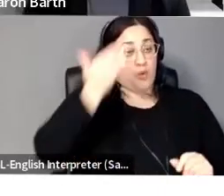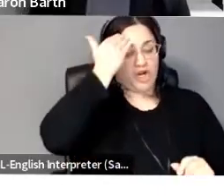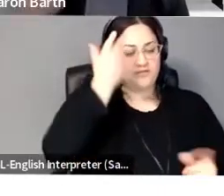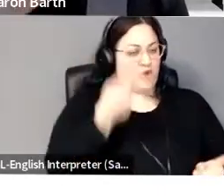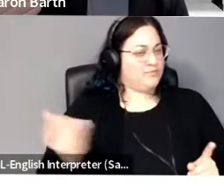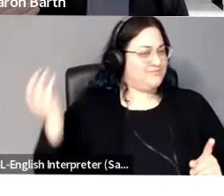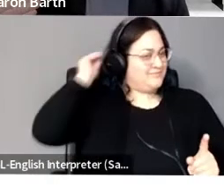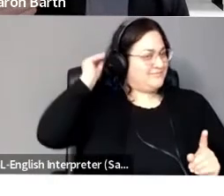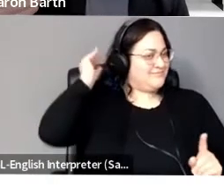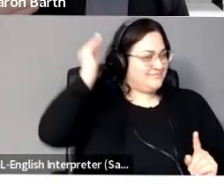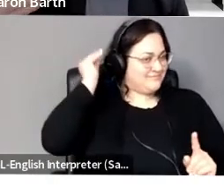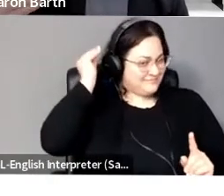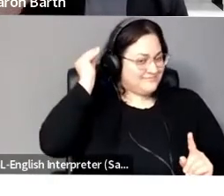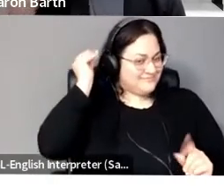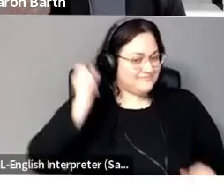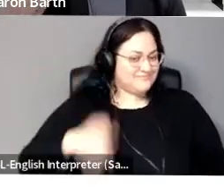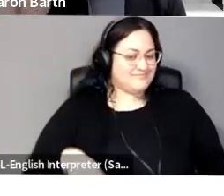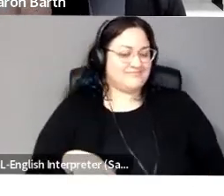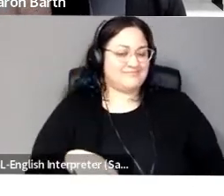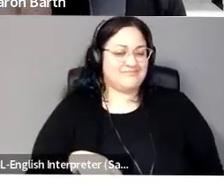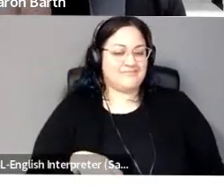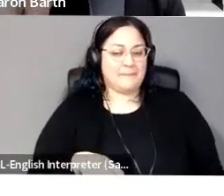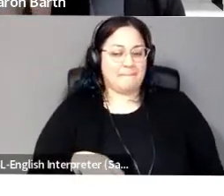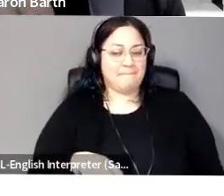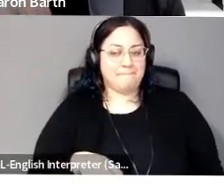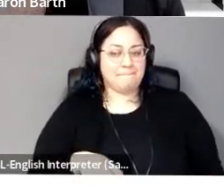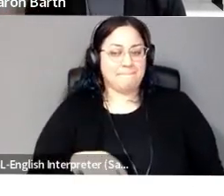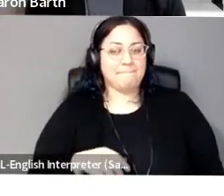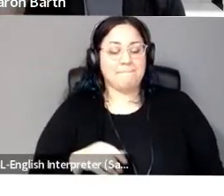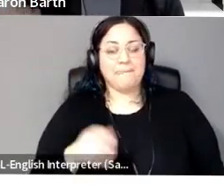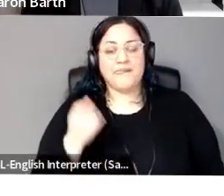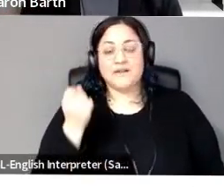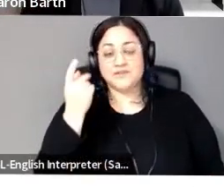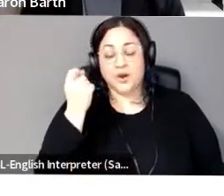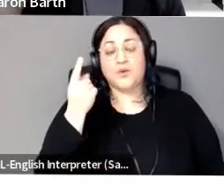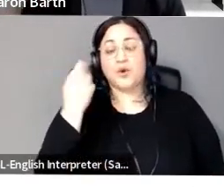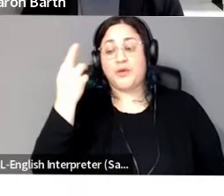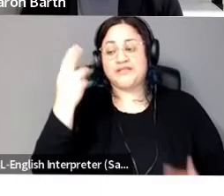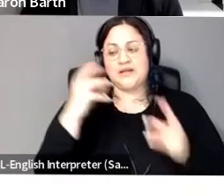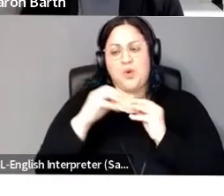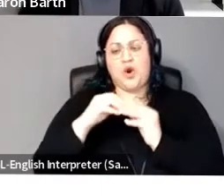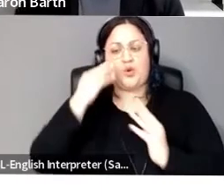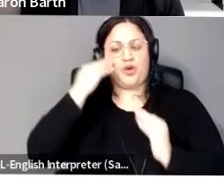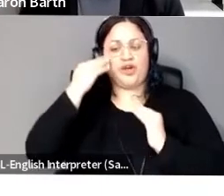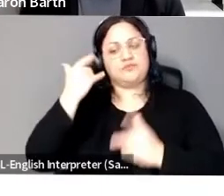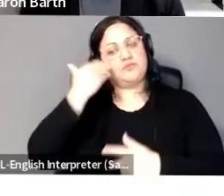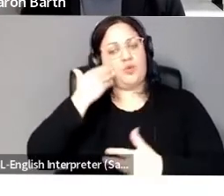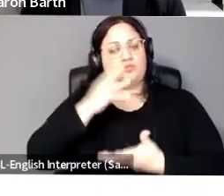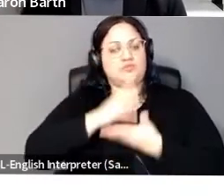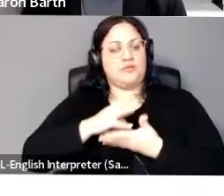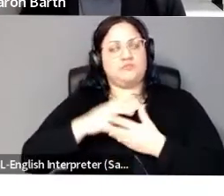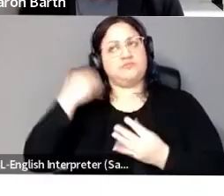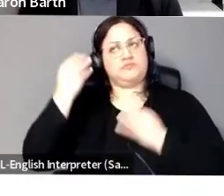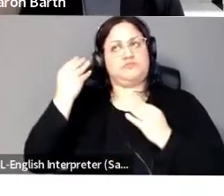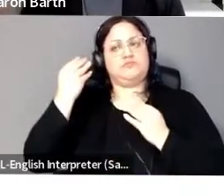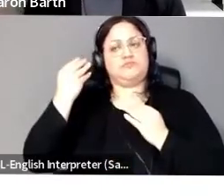Right. So reason is something that we actively engage and we're aware of. Intuition is something that's kind of